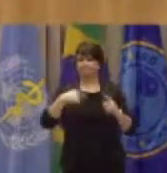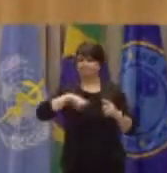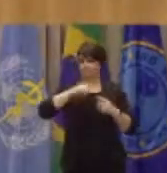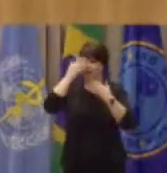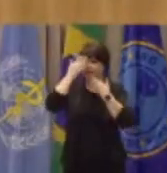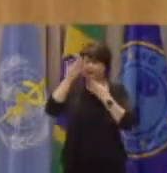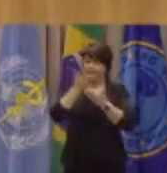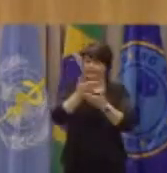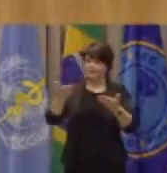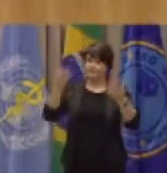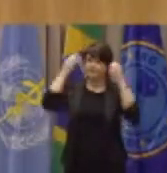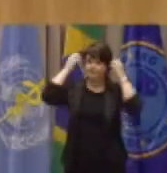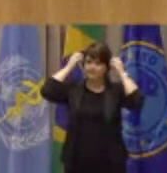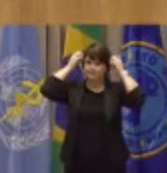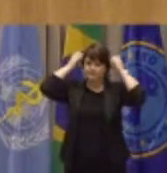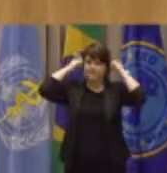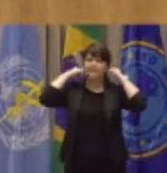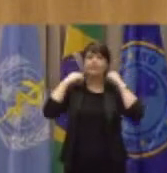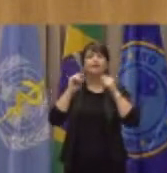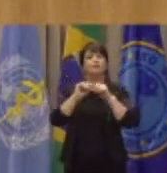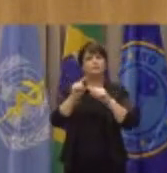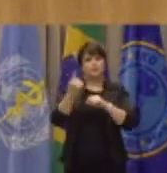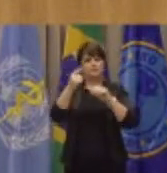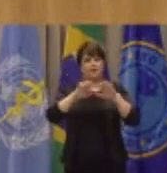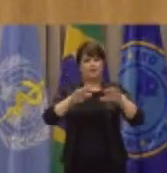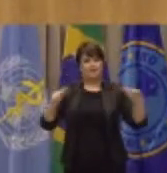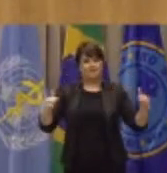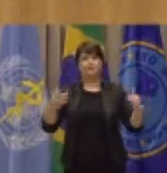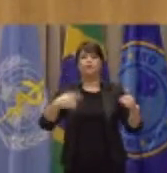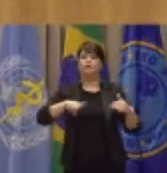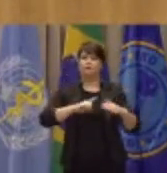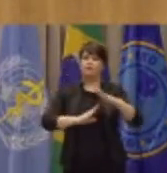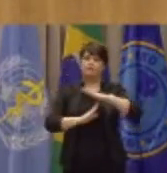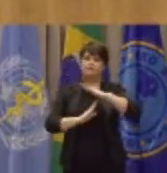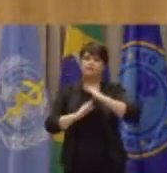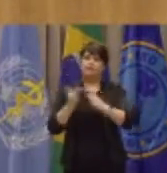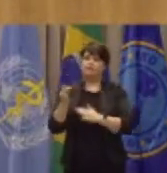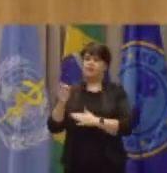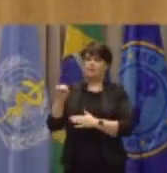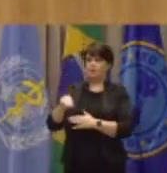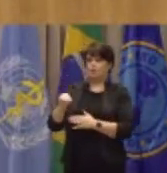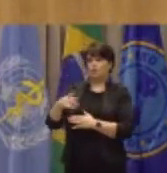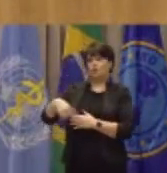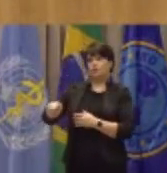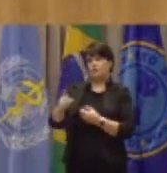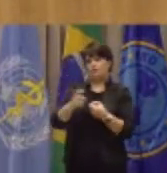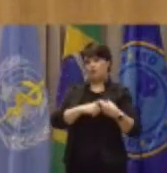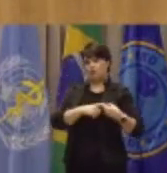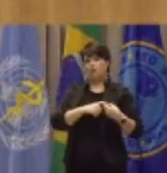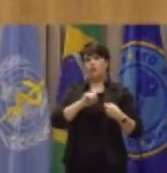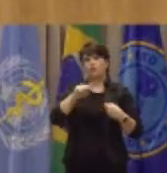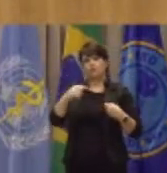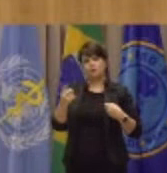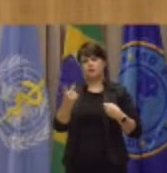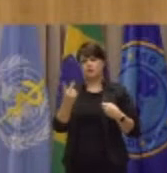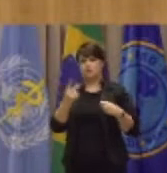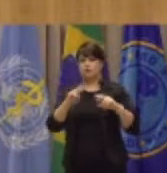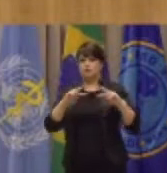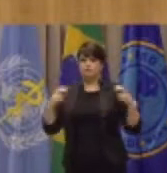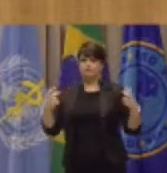Would like to thank for this first roundtable. Now we have 10-minute break,